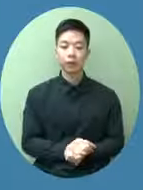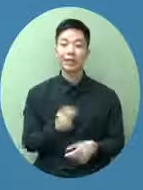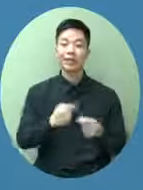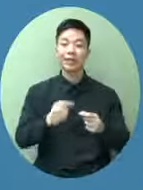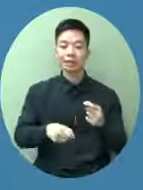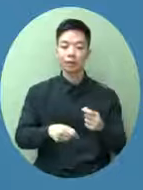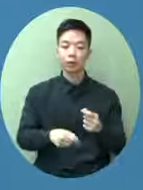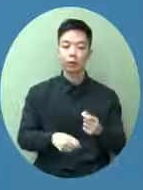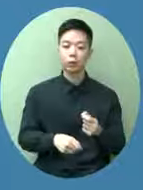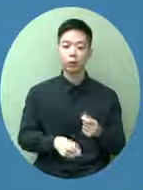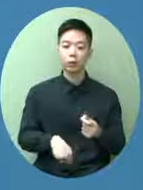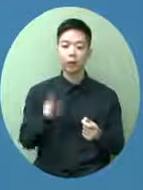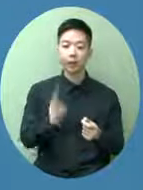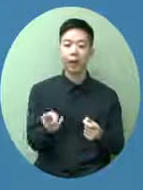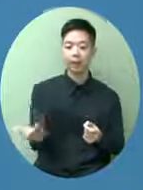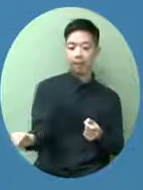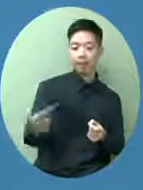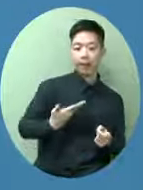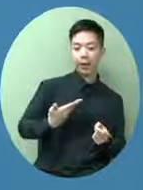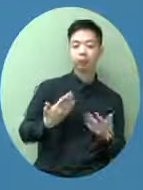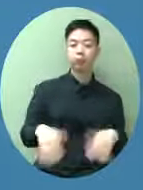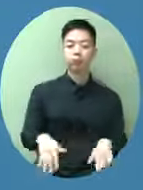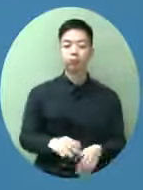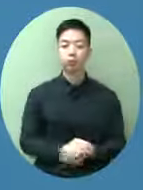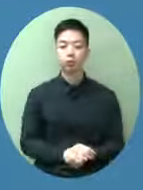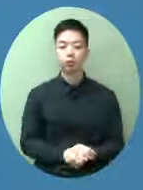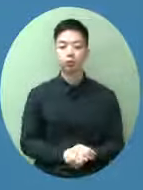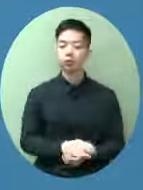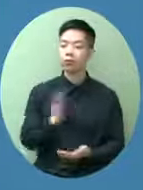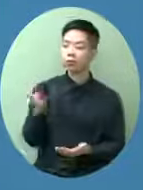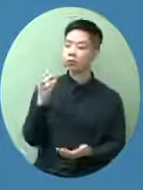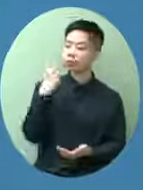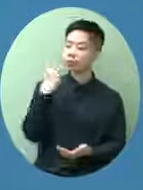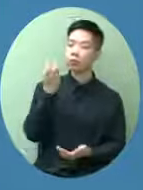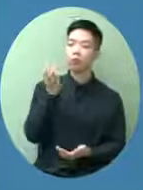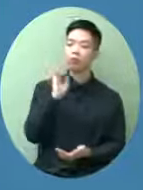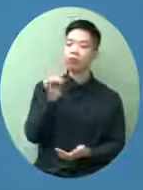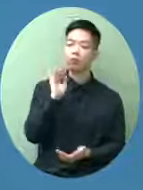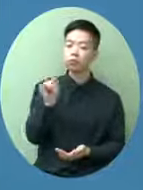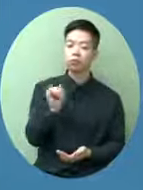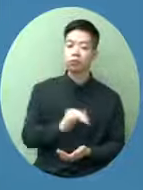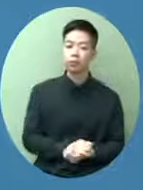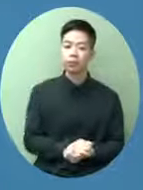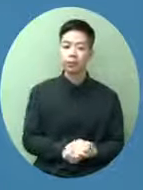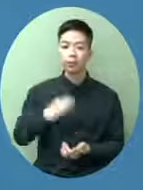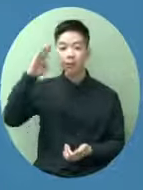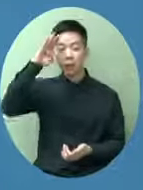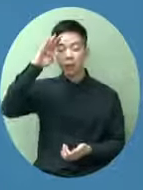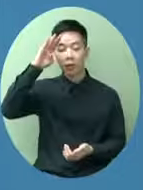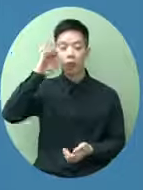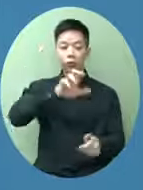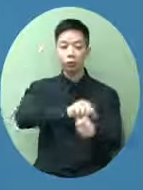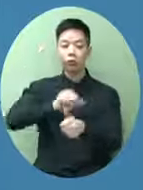agree with youin describing these law enforcement activitiesas a crackdown of the civic society